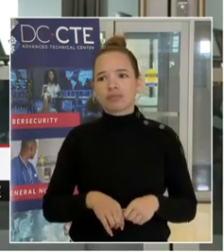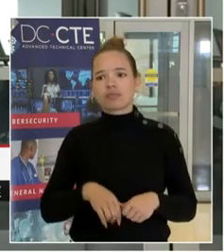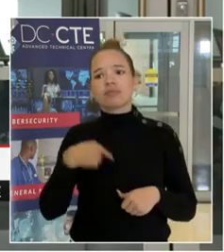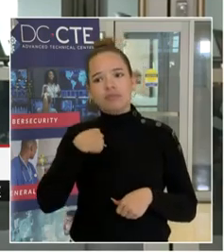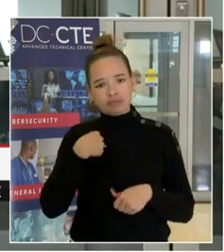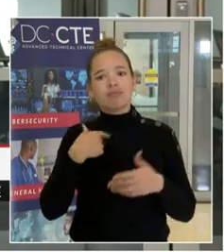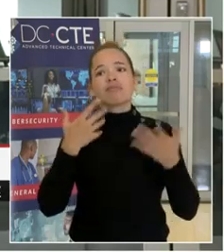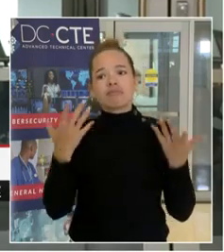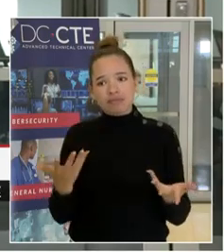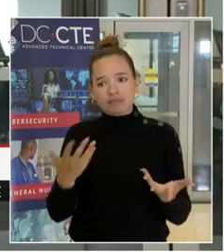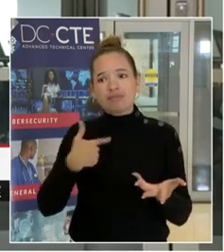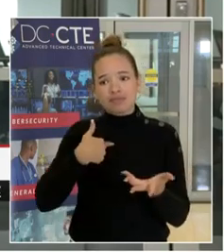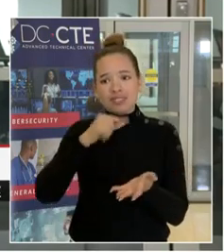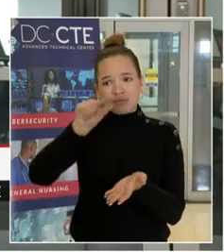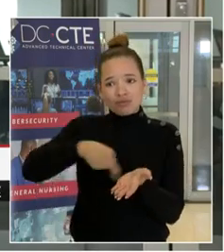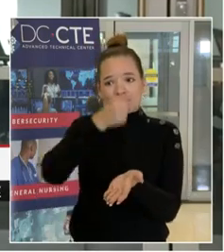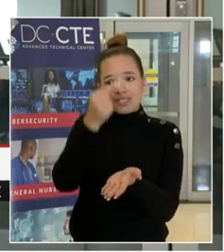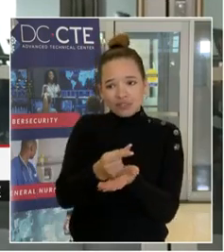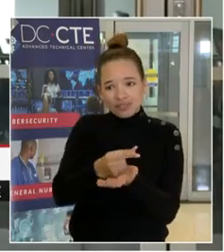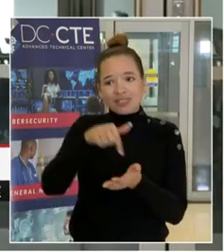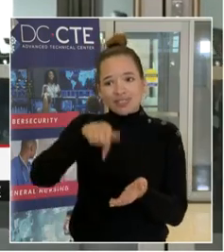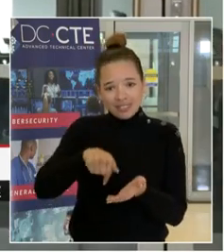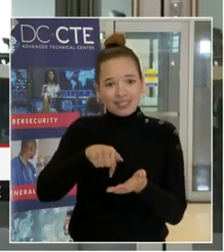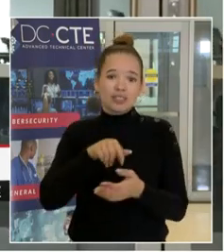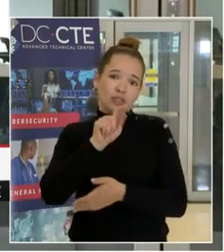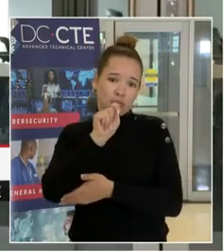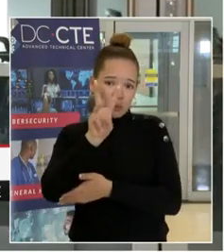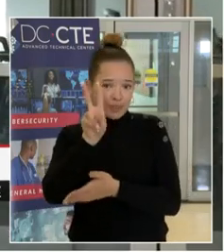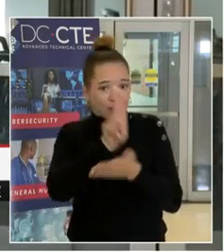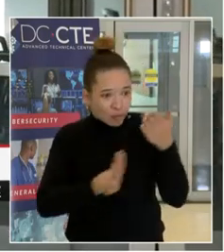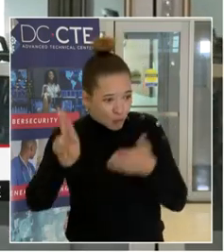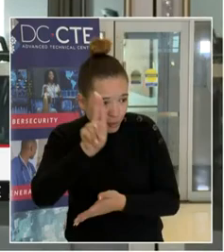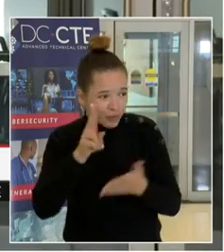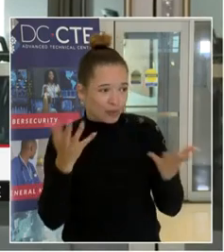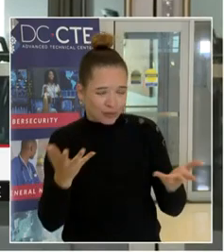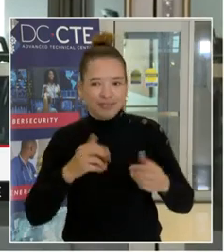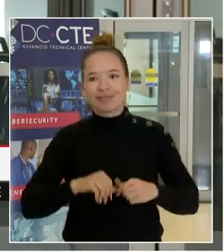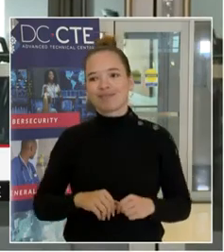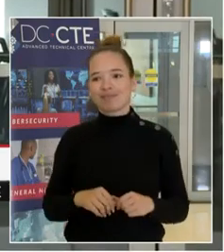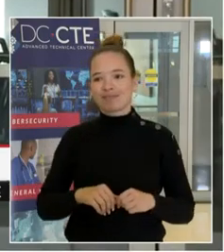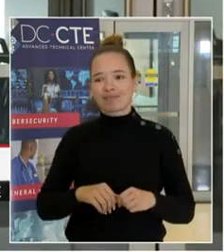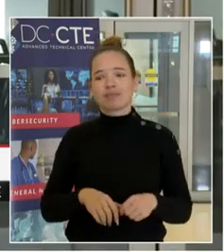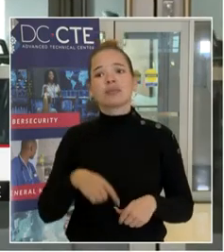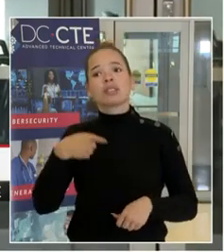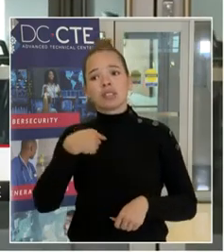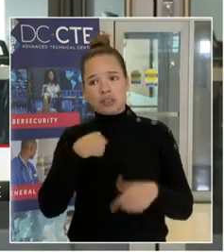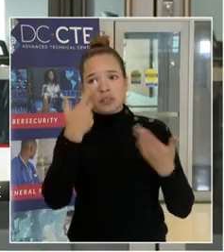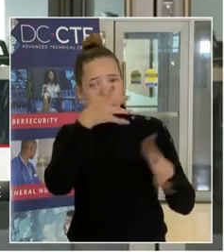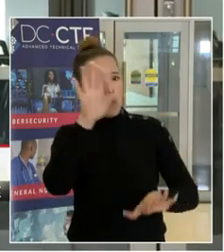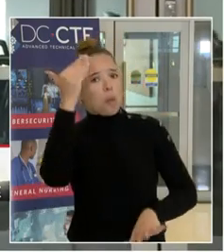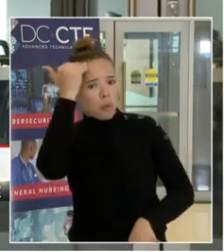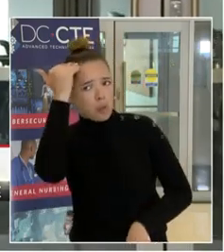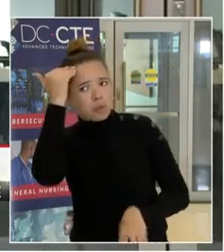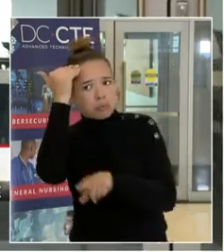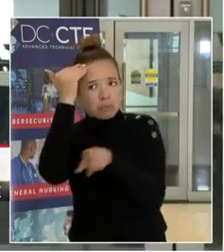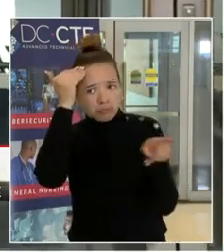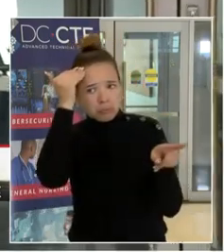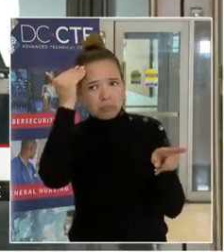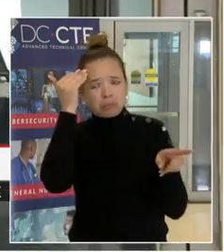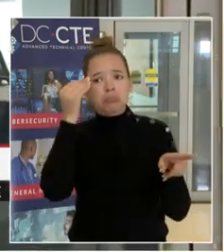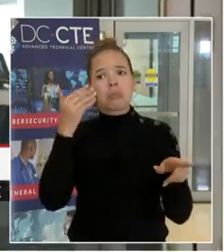Trinity, and I am also, as you know, an alumnus of a women's